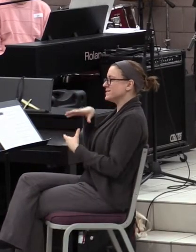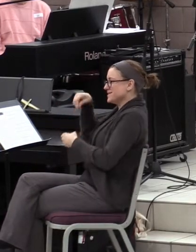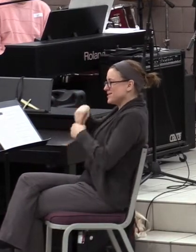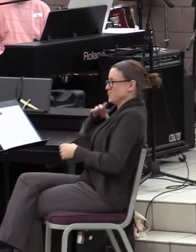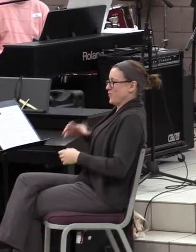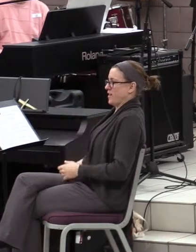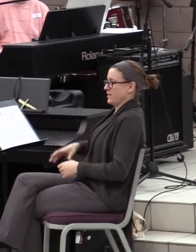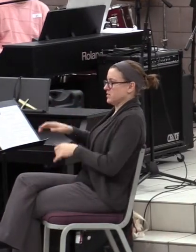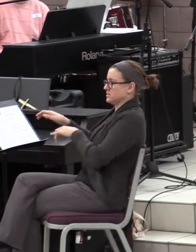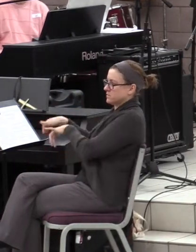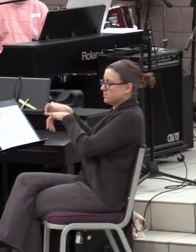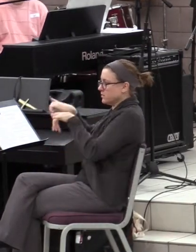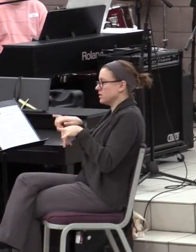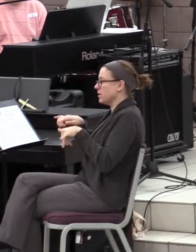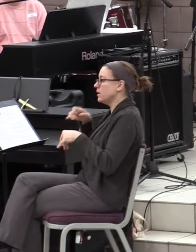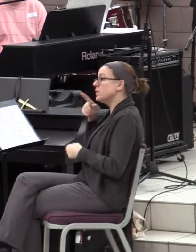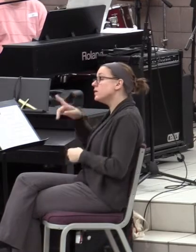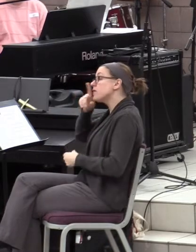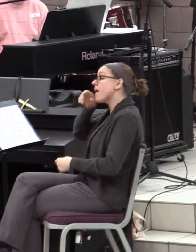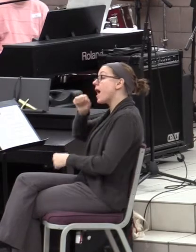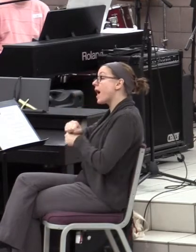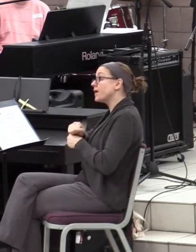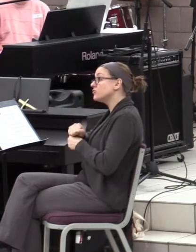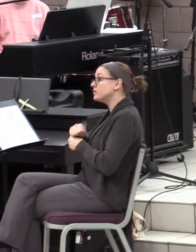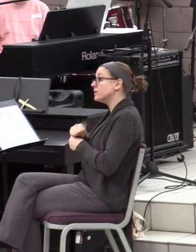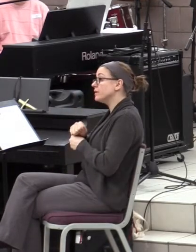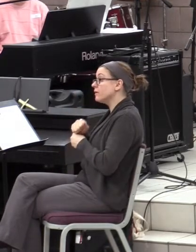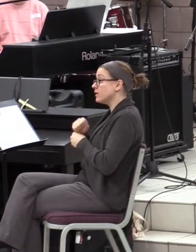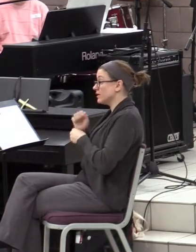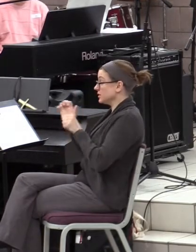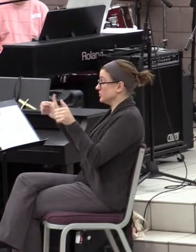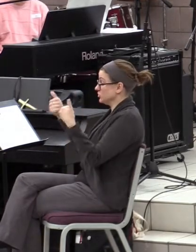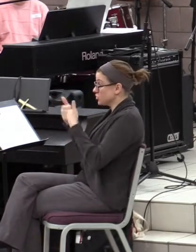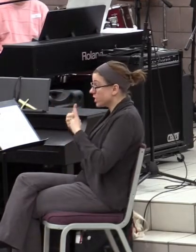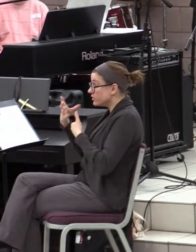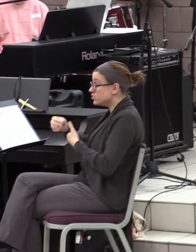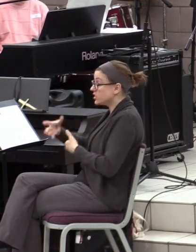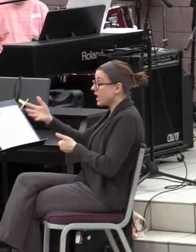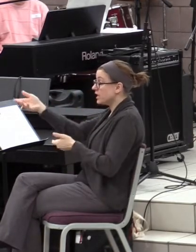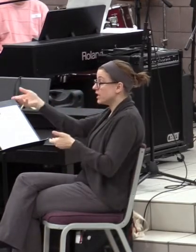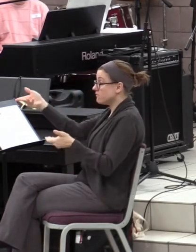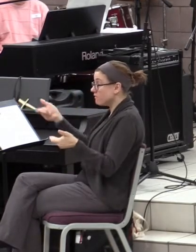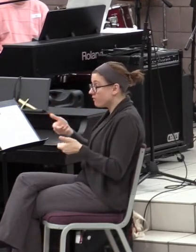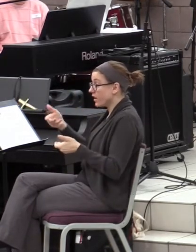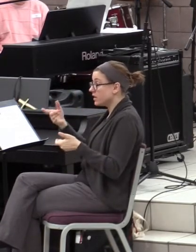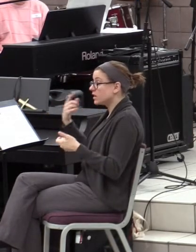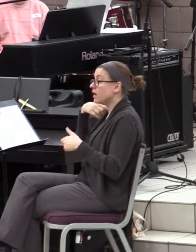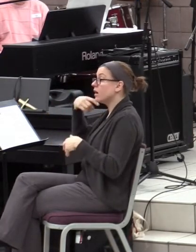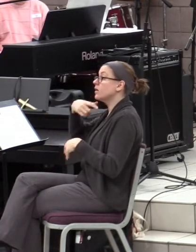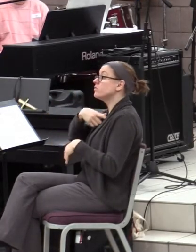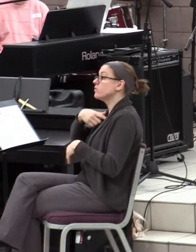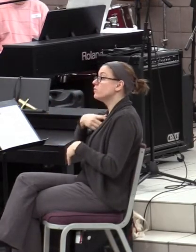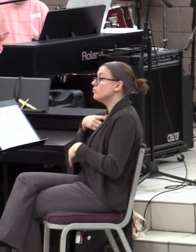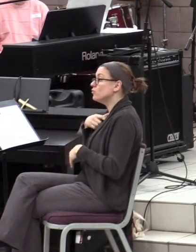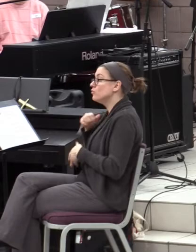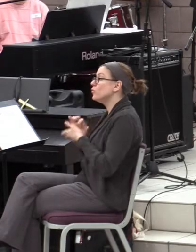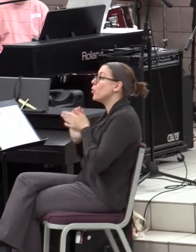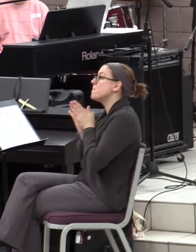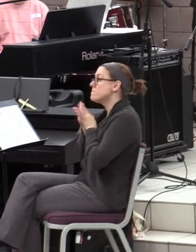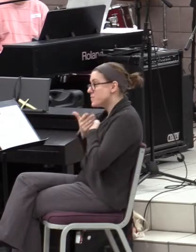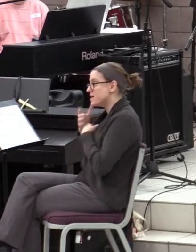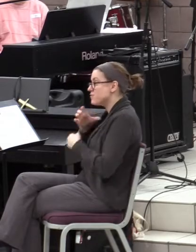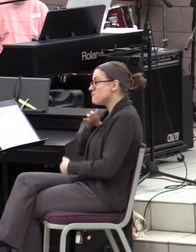Christ, he is actually challenging and inviting us to be Christ.